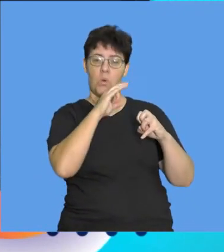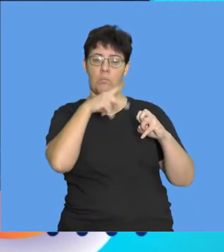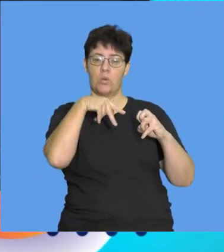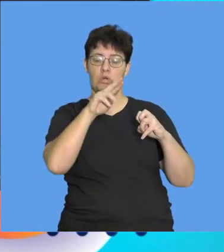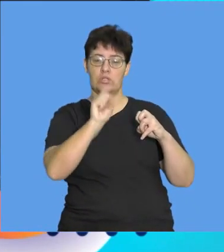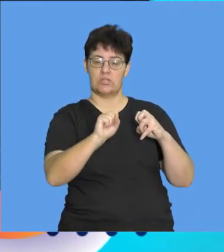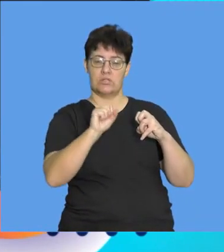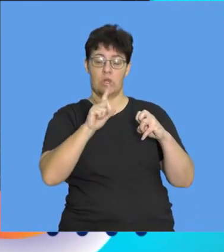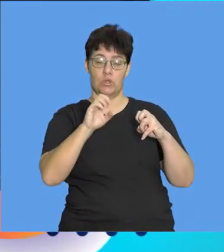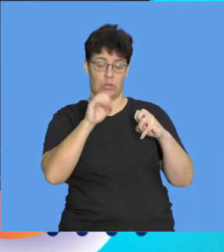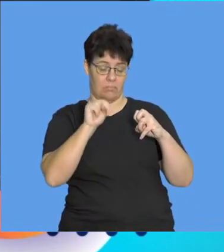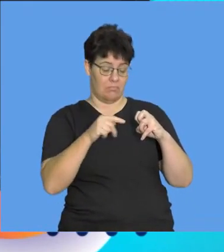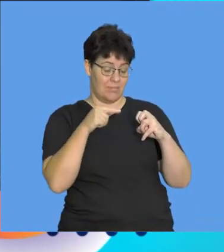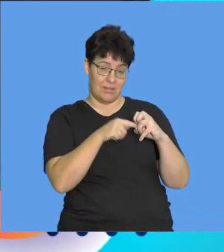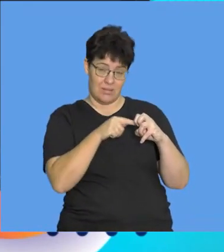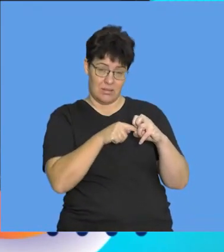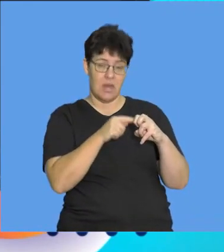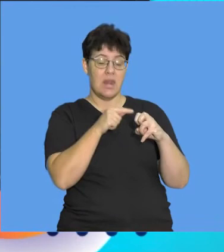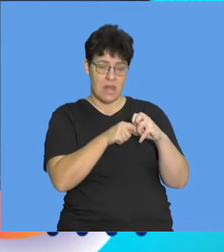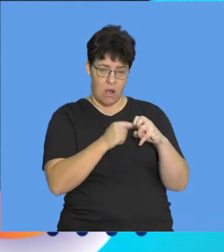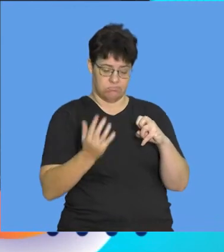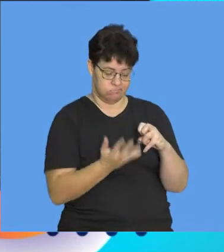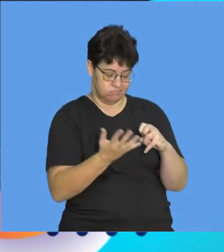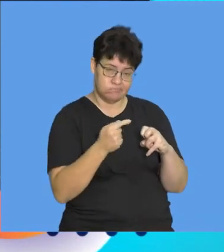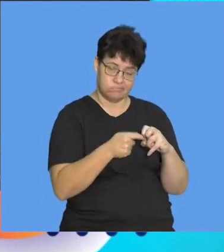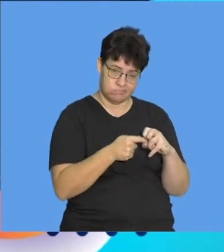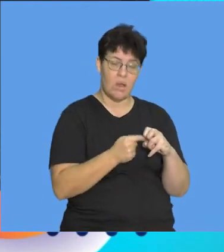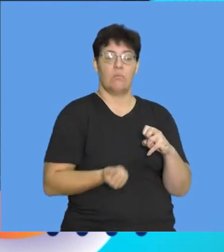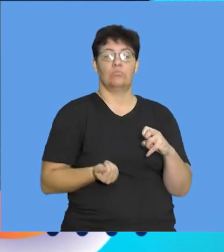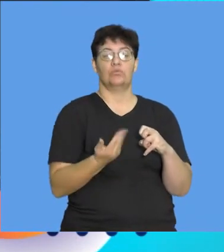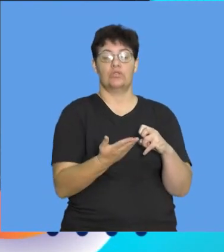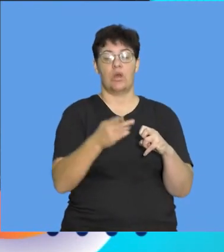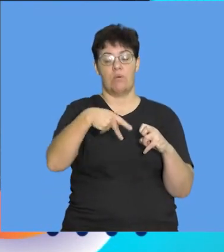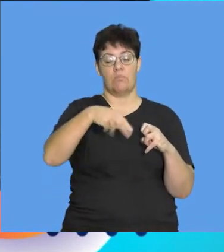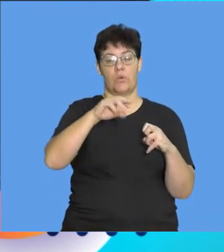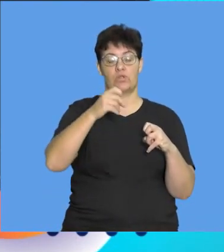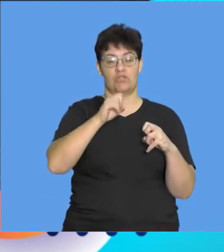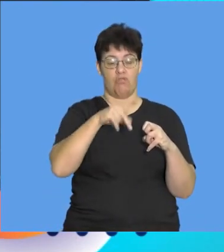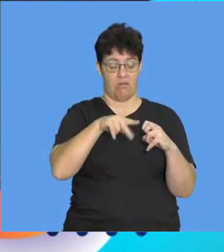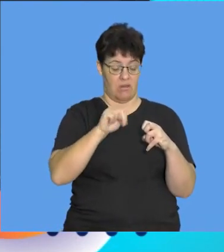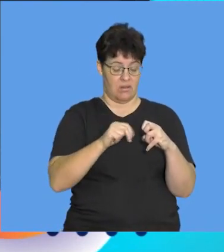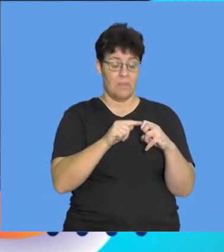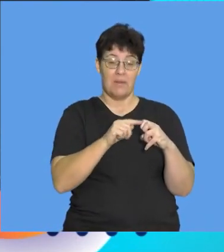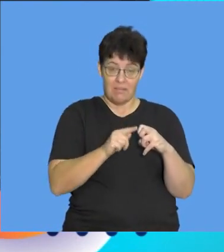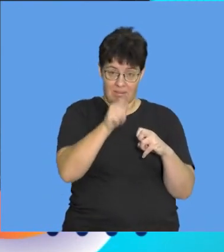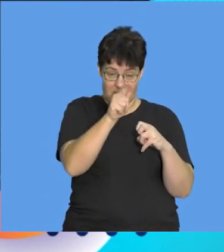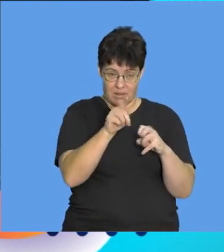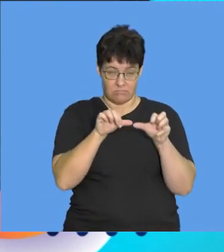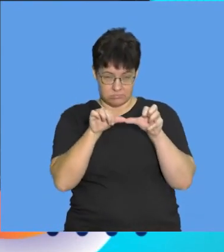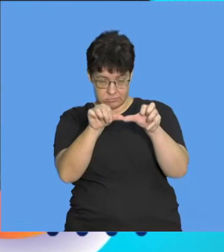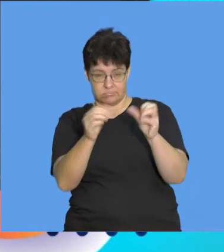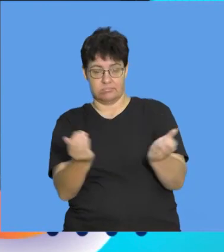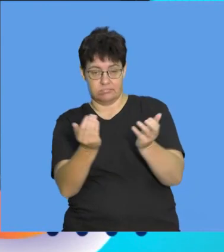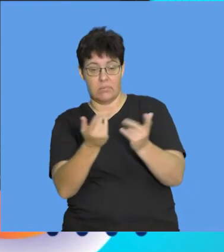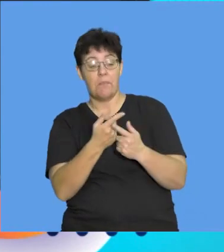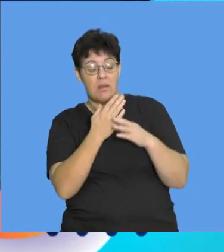stimulate the ovary to produce progesterone. Progesterone levels then increase and then thicken the endometrial lining, and